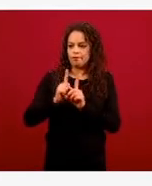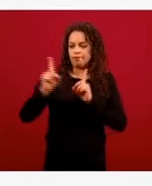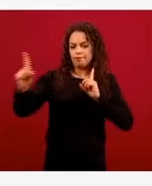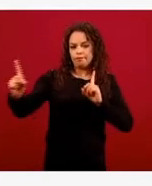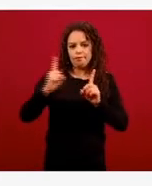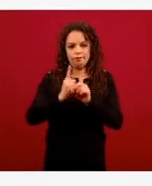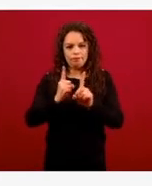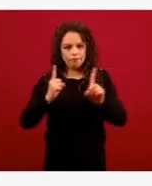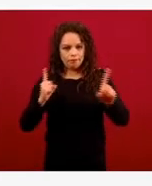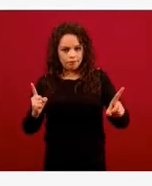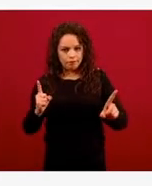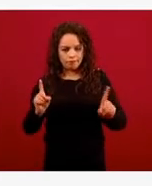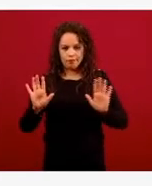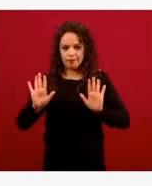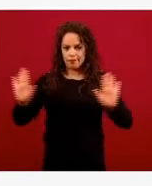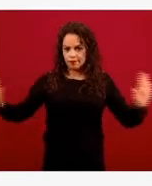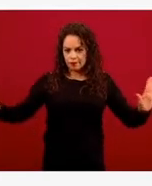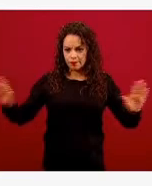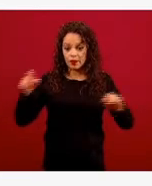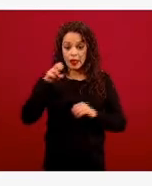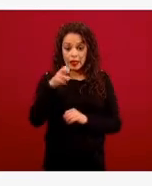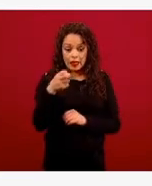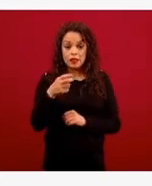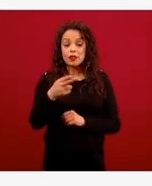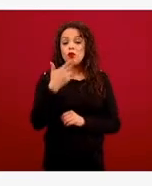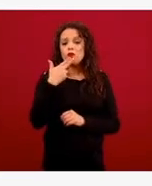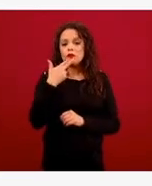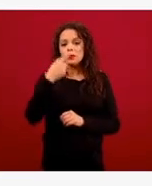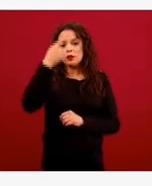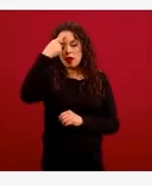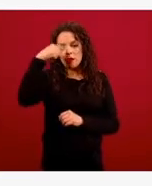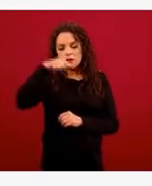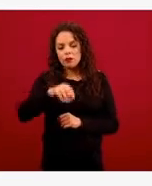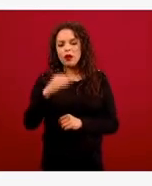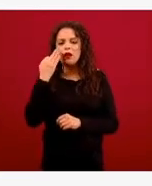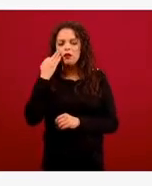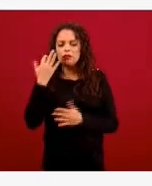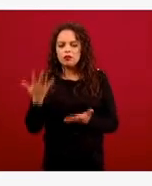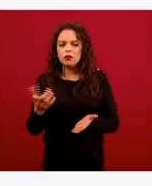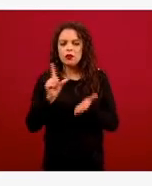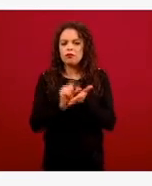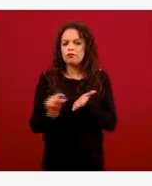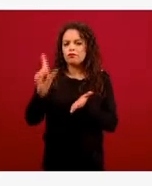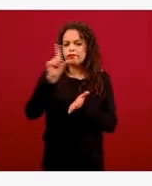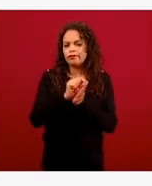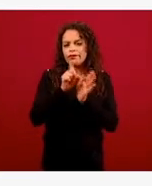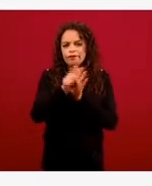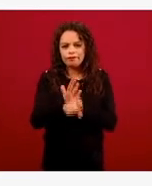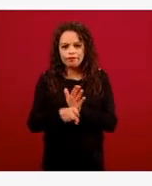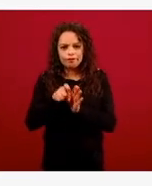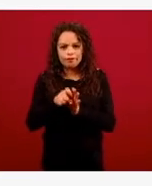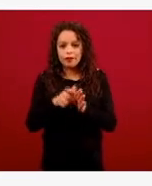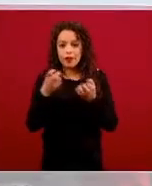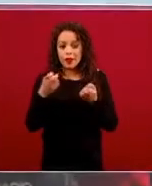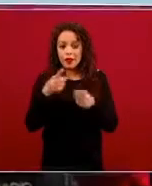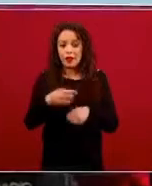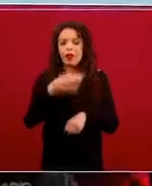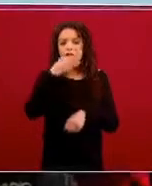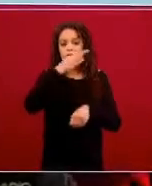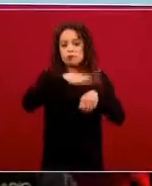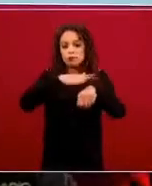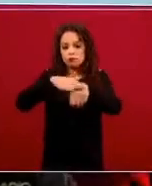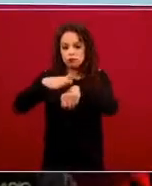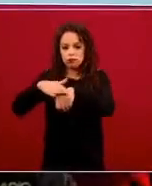elements, but we started to place Susana safe distance in on different